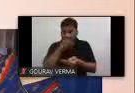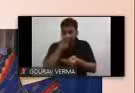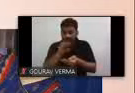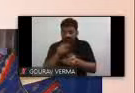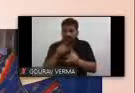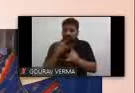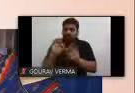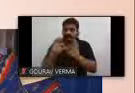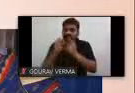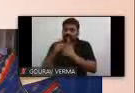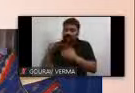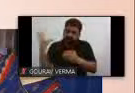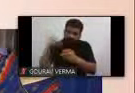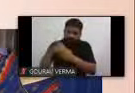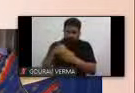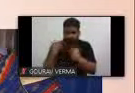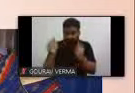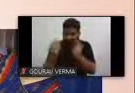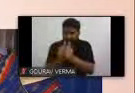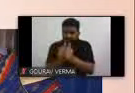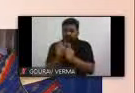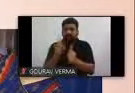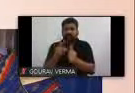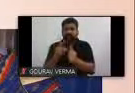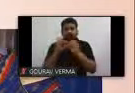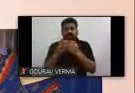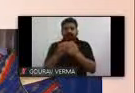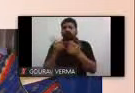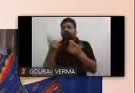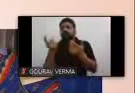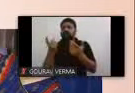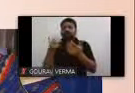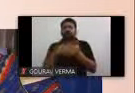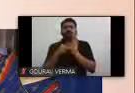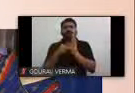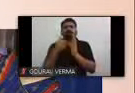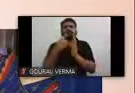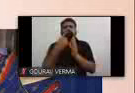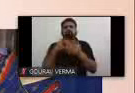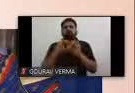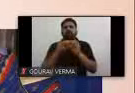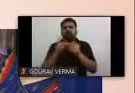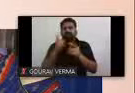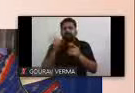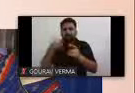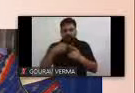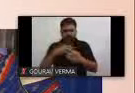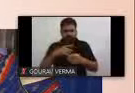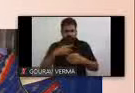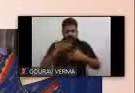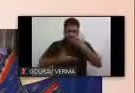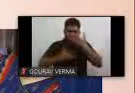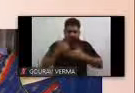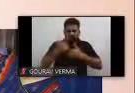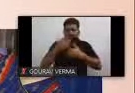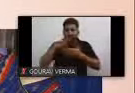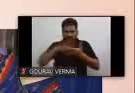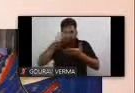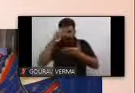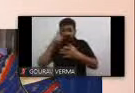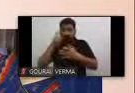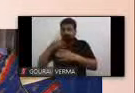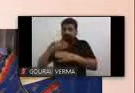family together. Family is not a, some, you know, family members who are learning from us, but they are our partner in case